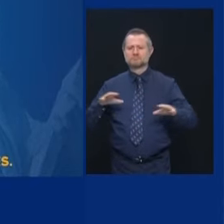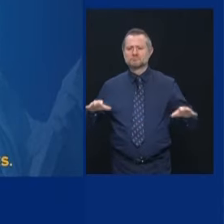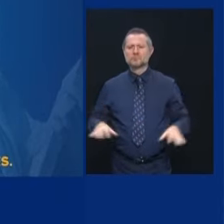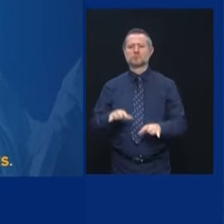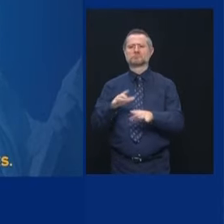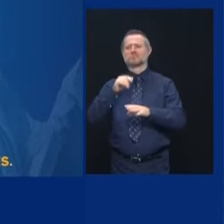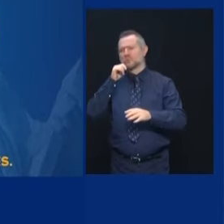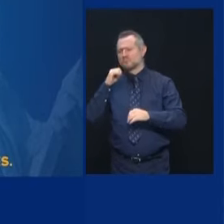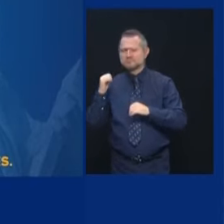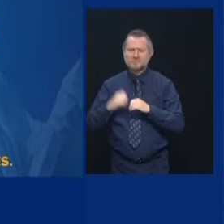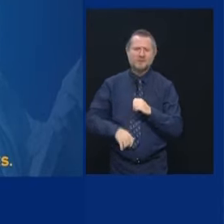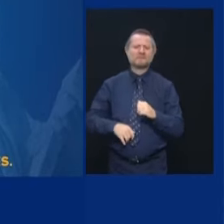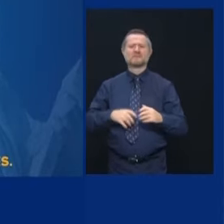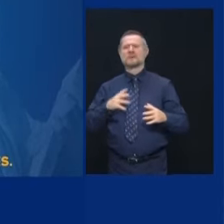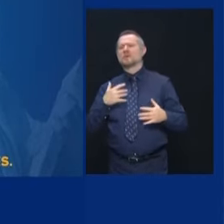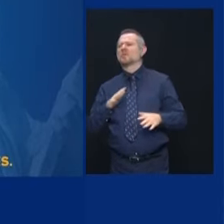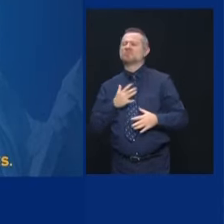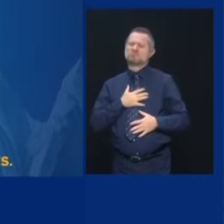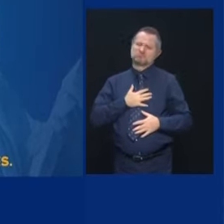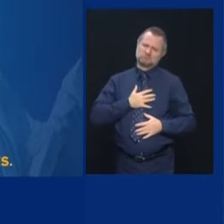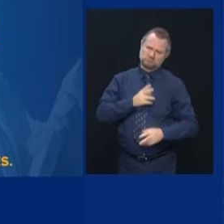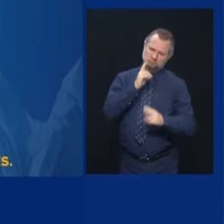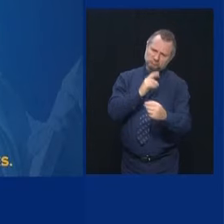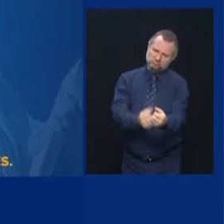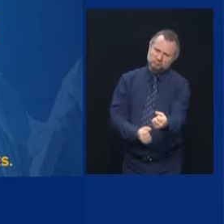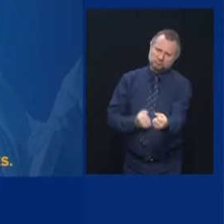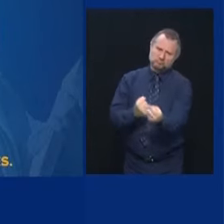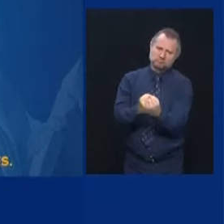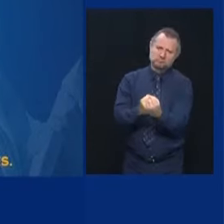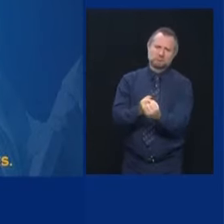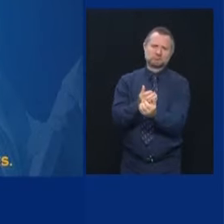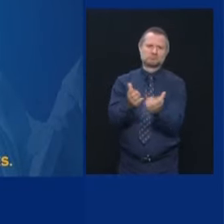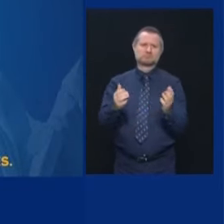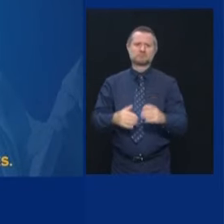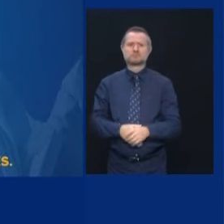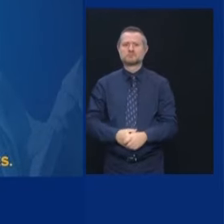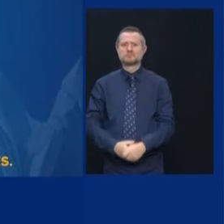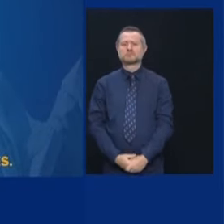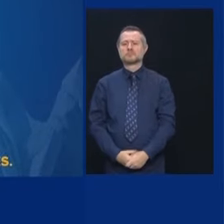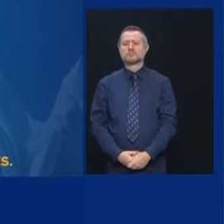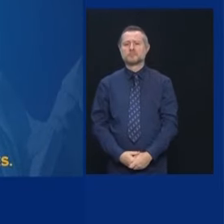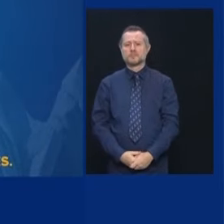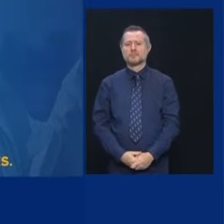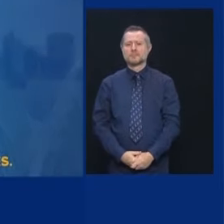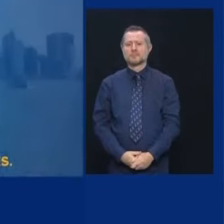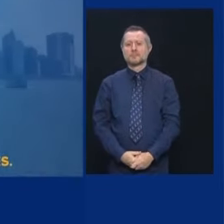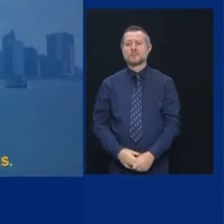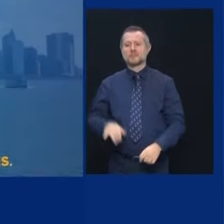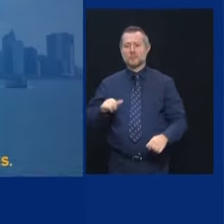toughness and their love for each other. And we're doing that.